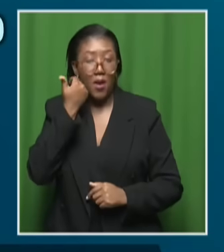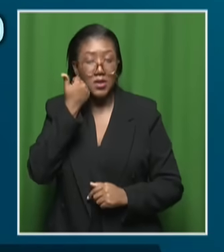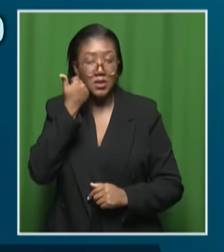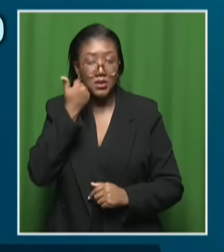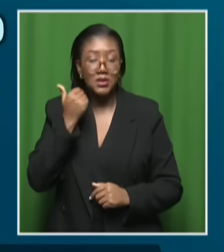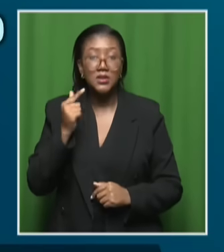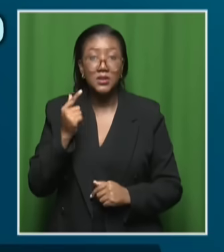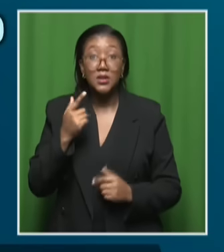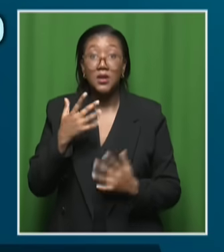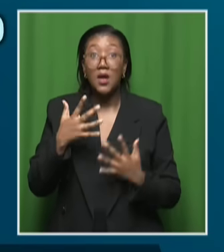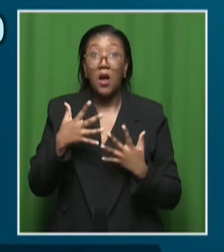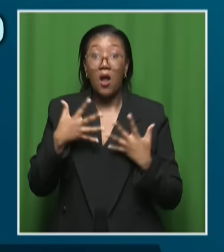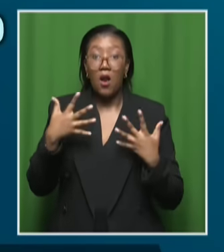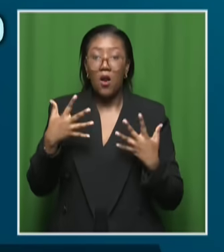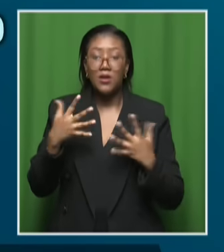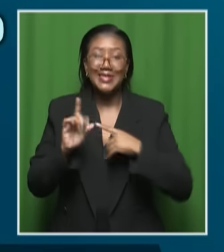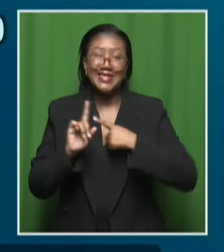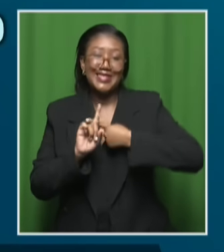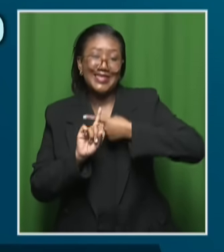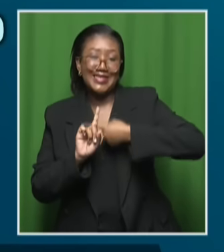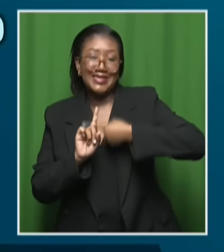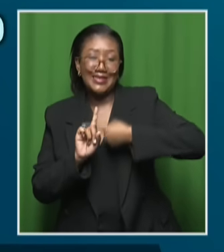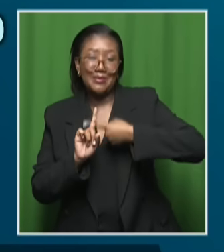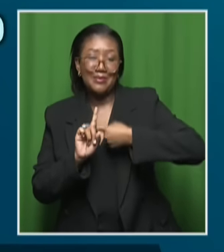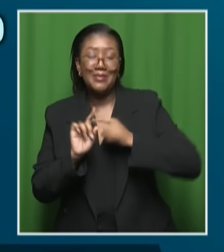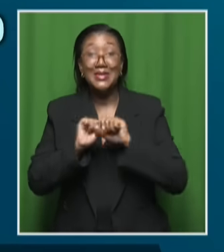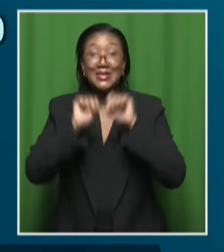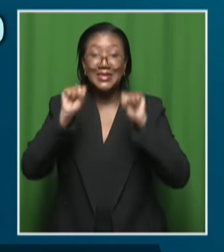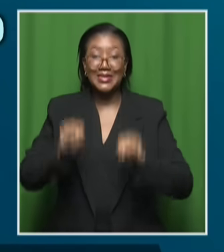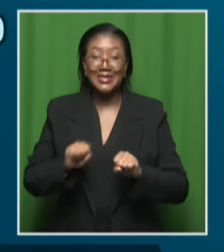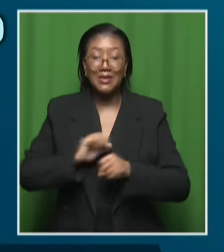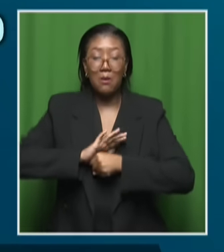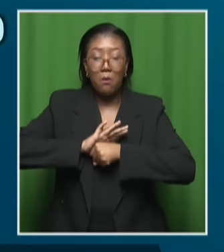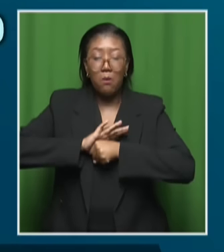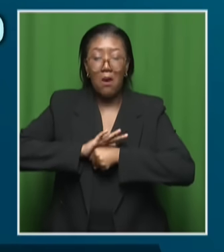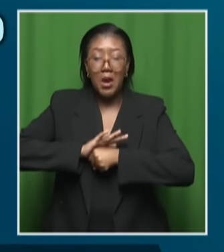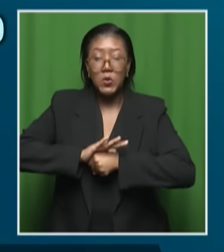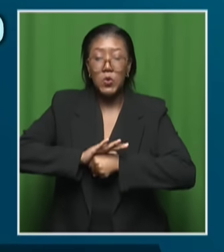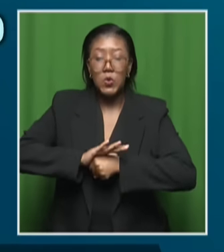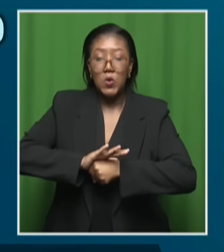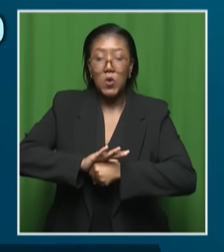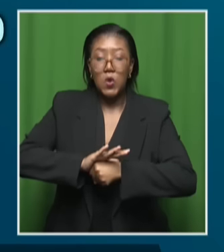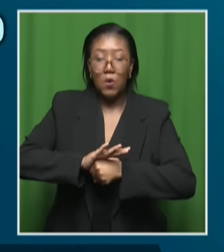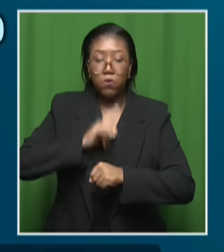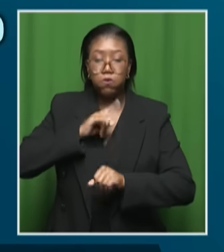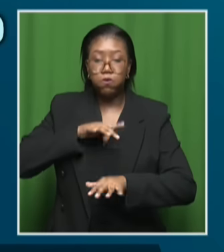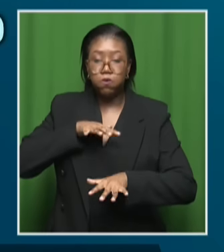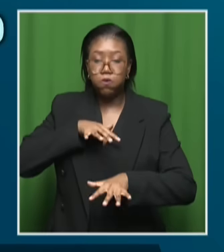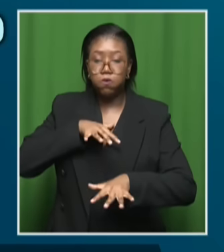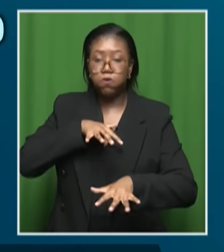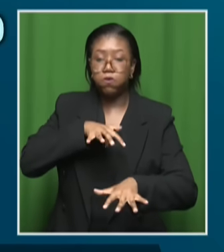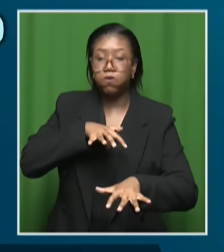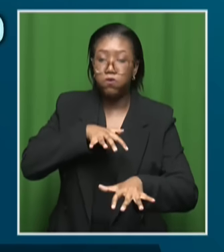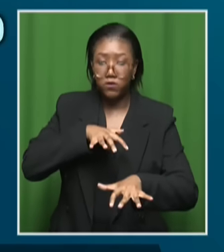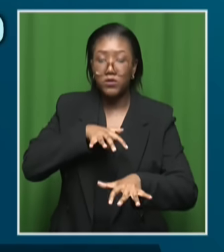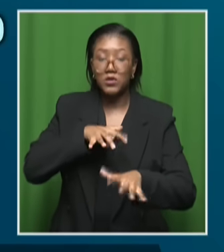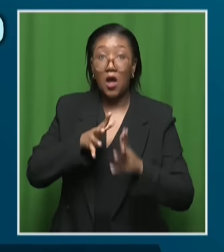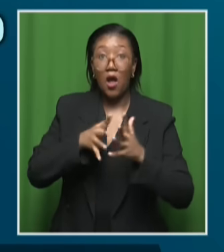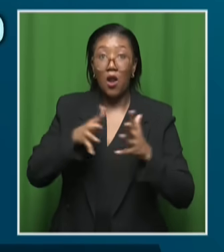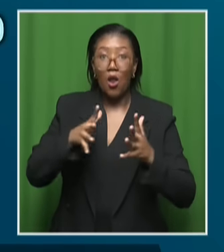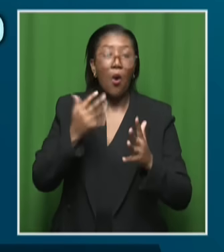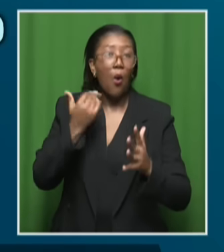that there is a high pressure system behind it, which is quite strong. And it also pushes in a lot of moisture. And in